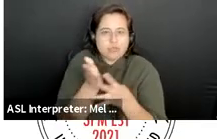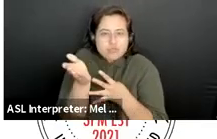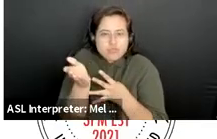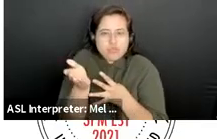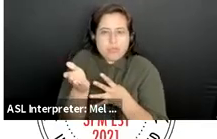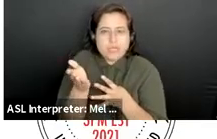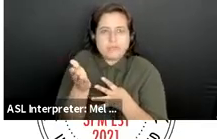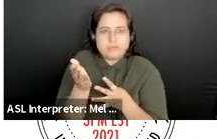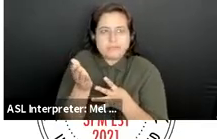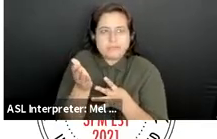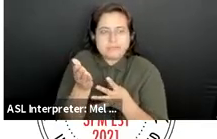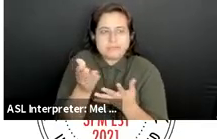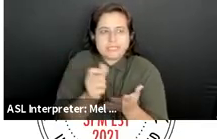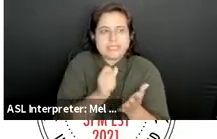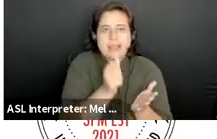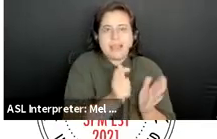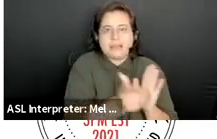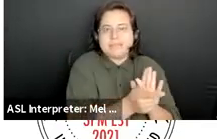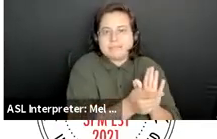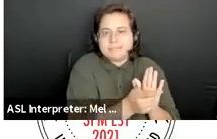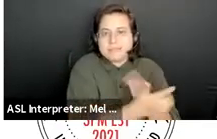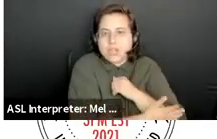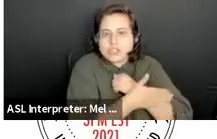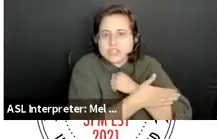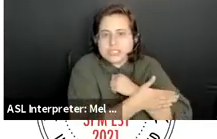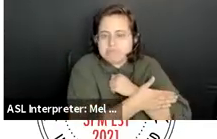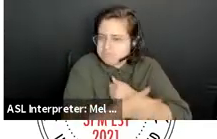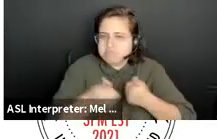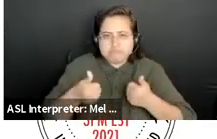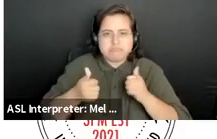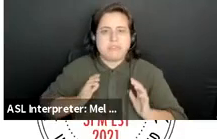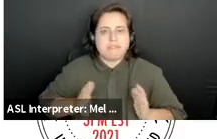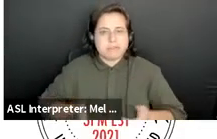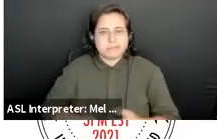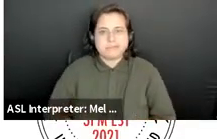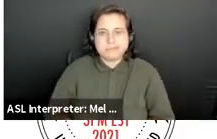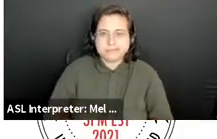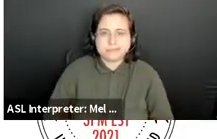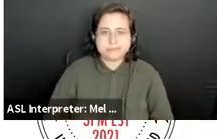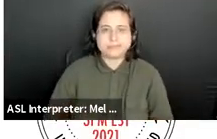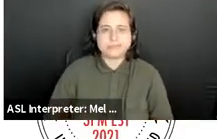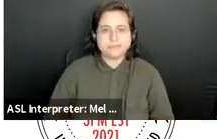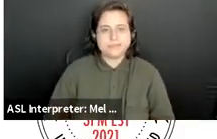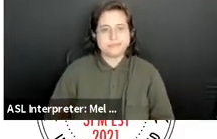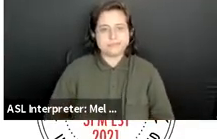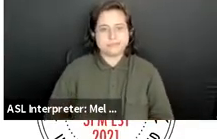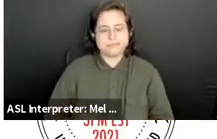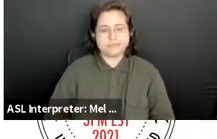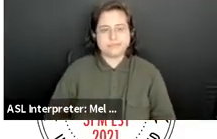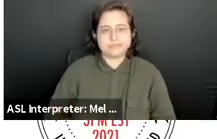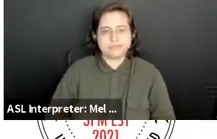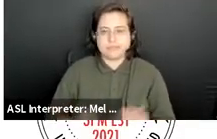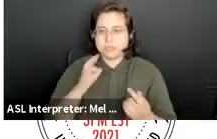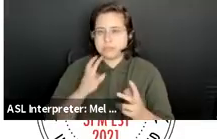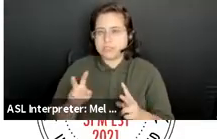than a restricted country, you're going to be fine. I'm just going to take a quick